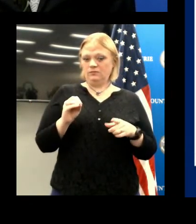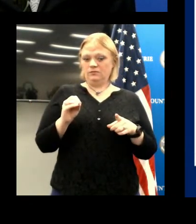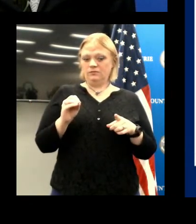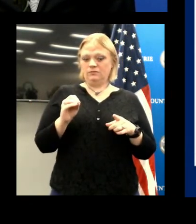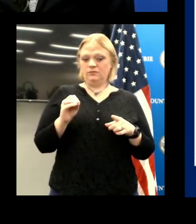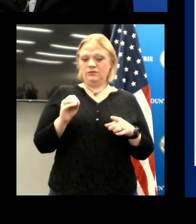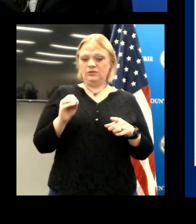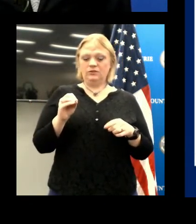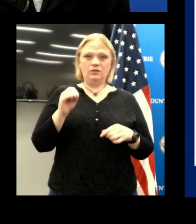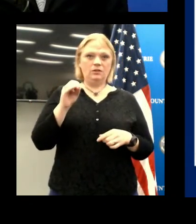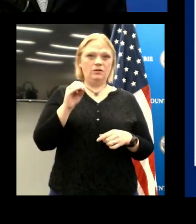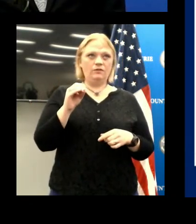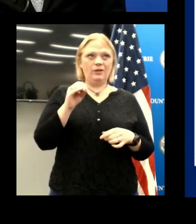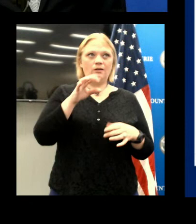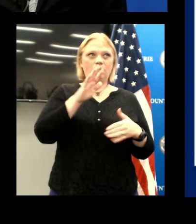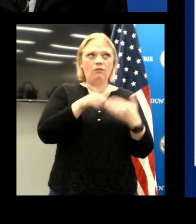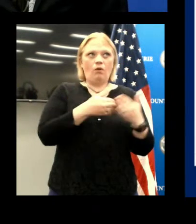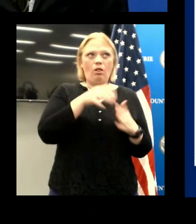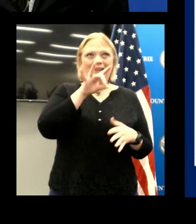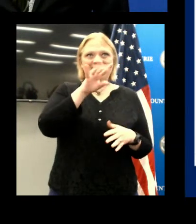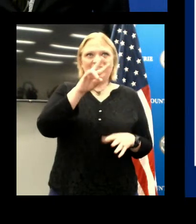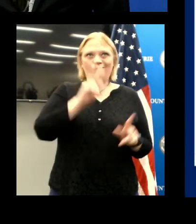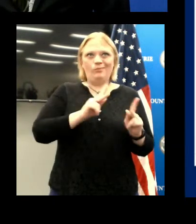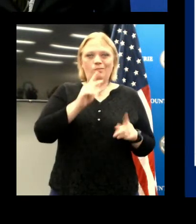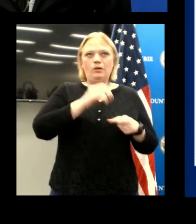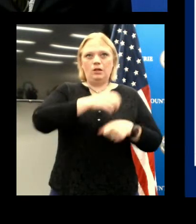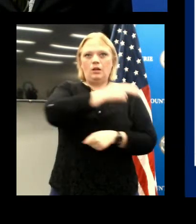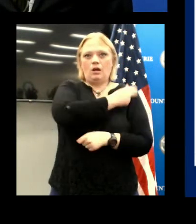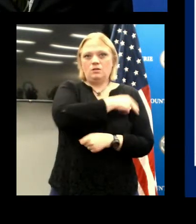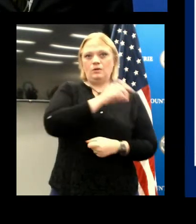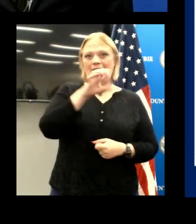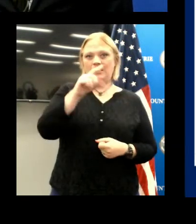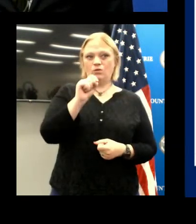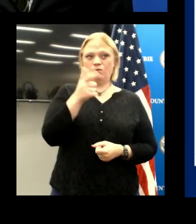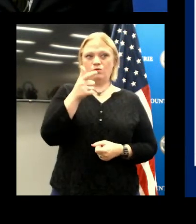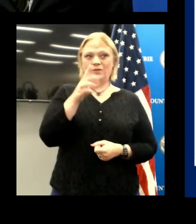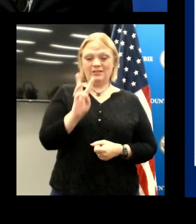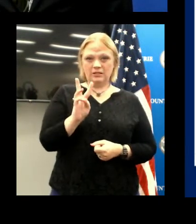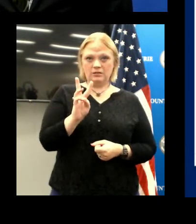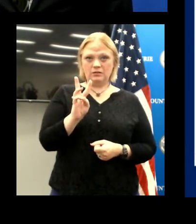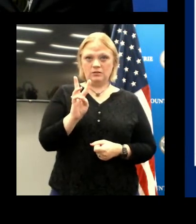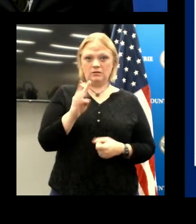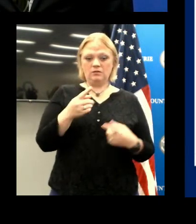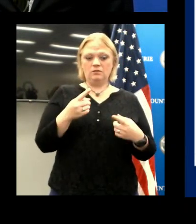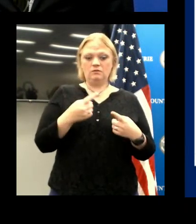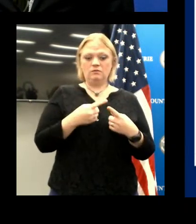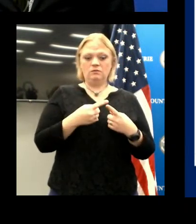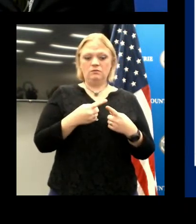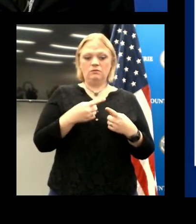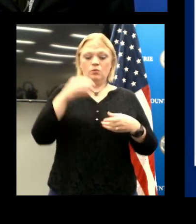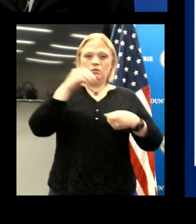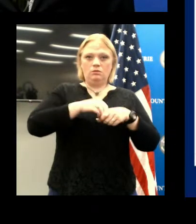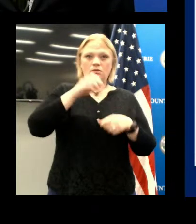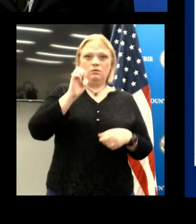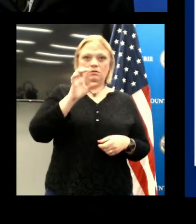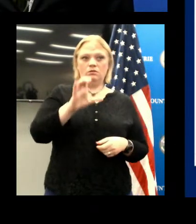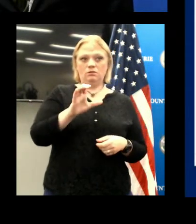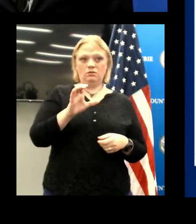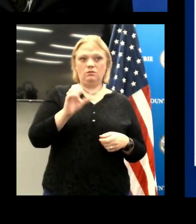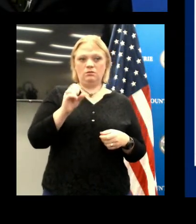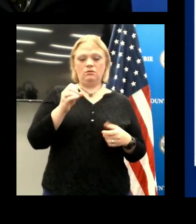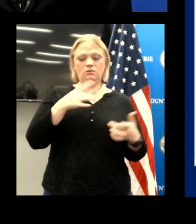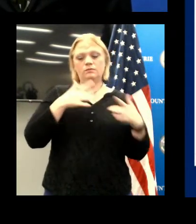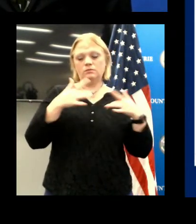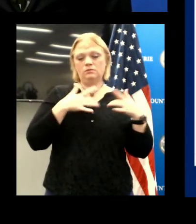the 87 that were in the hospital on October 26th were in Erie County. So it is